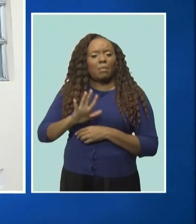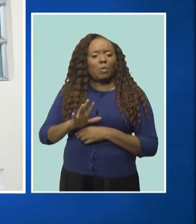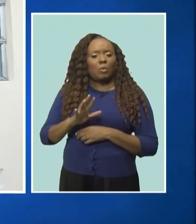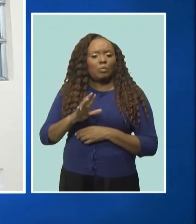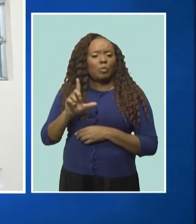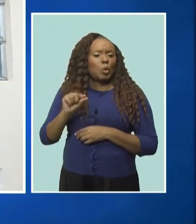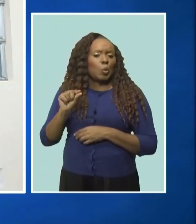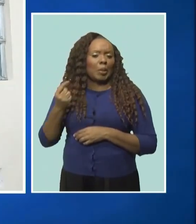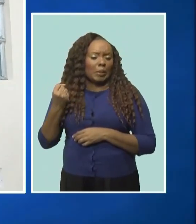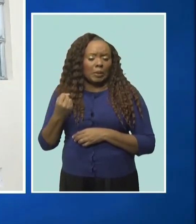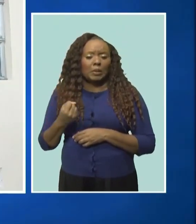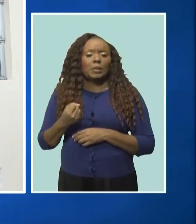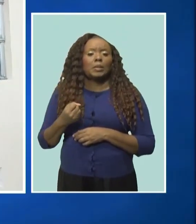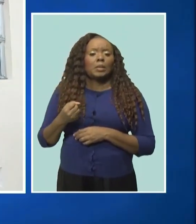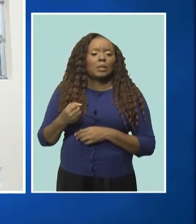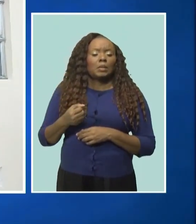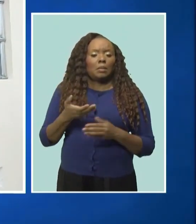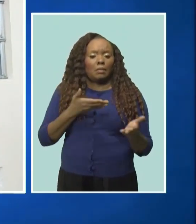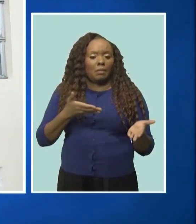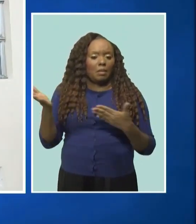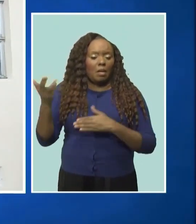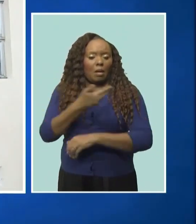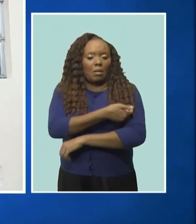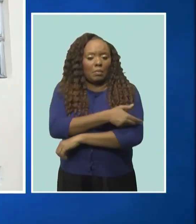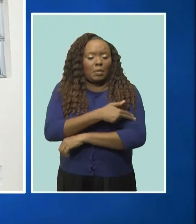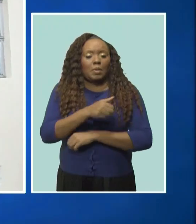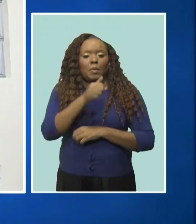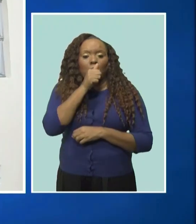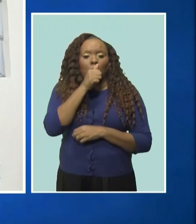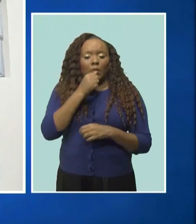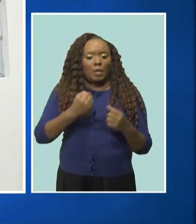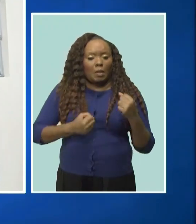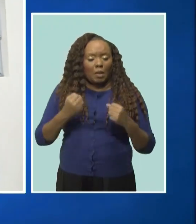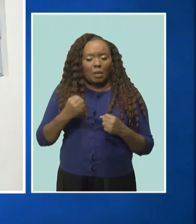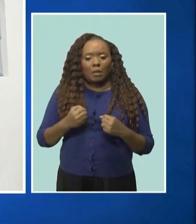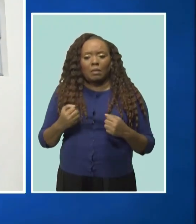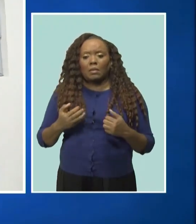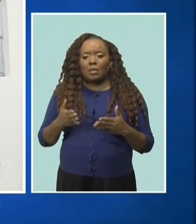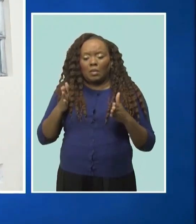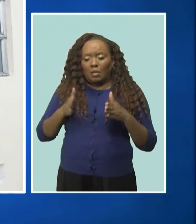Queen Elizabeth Hospital in a private vehicle, suffering